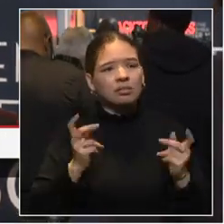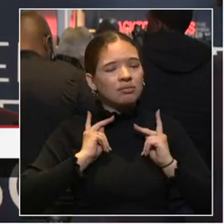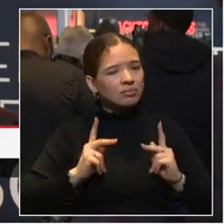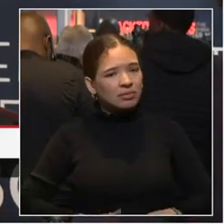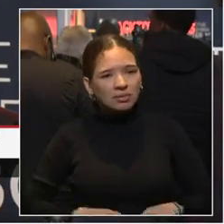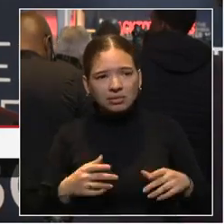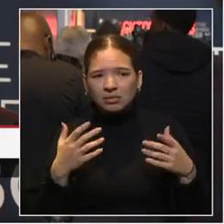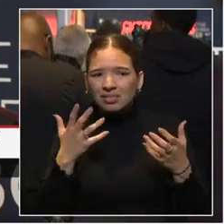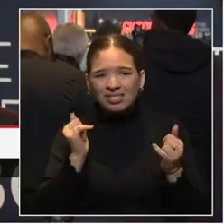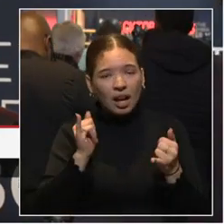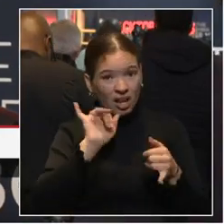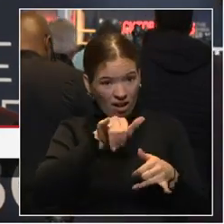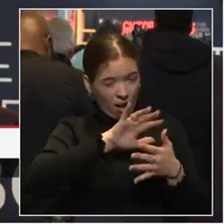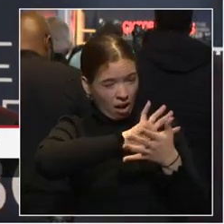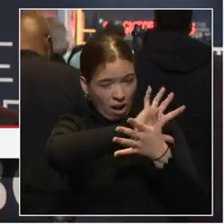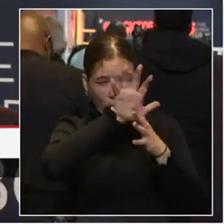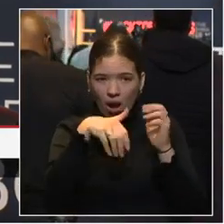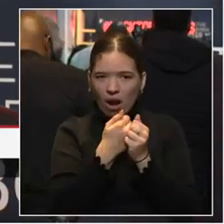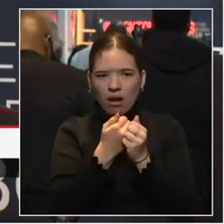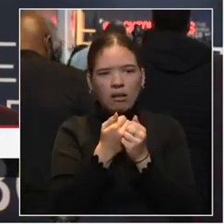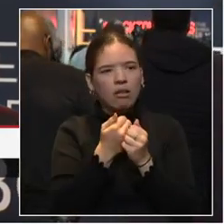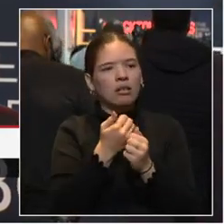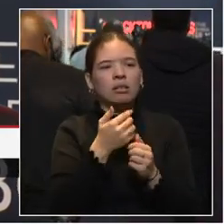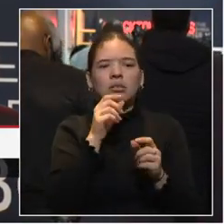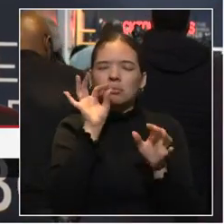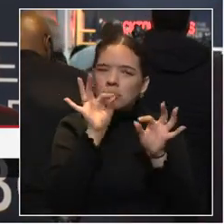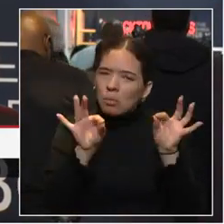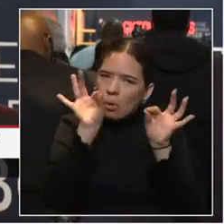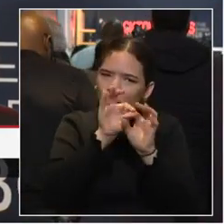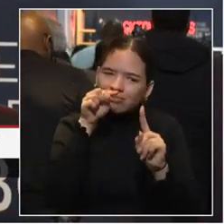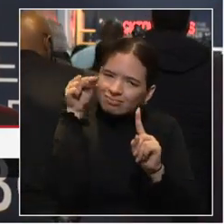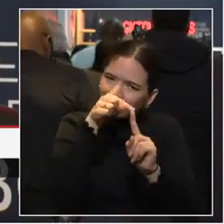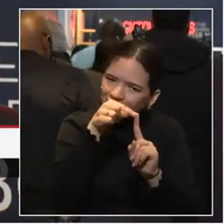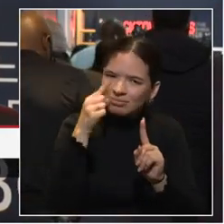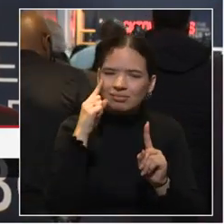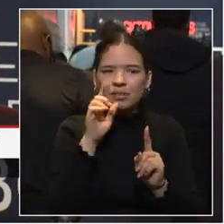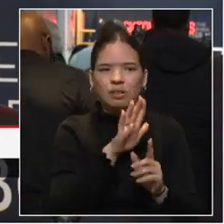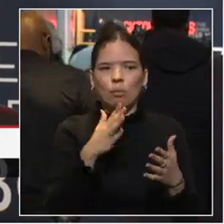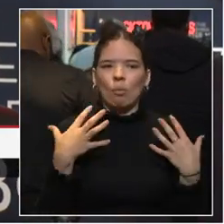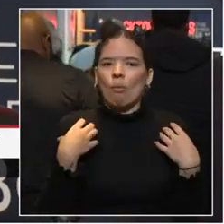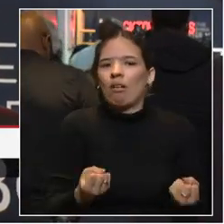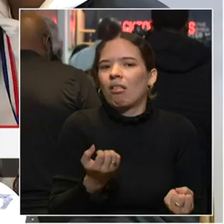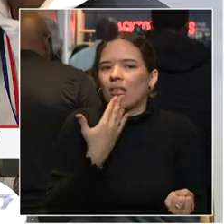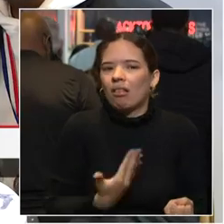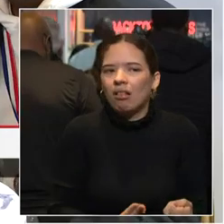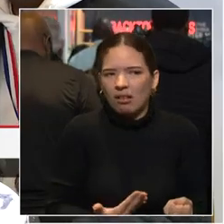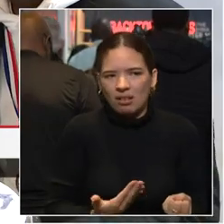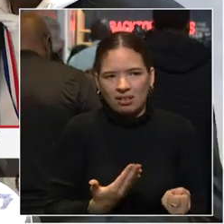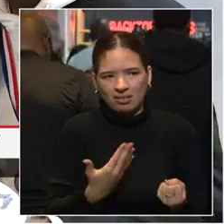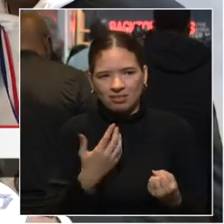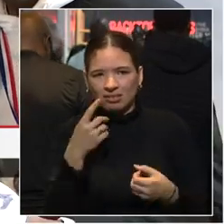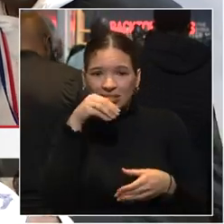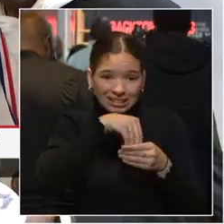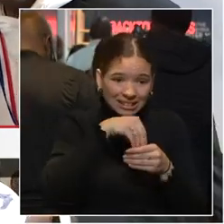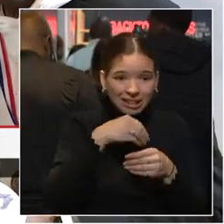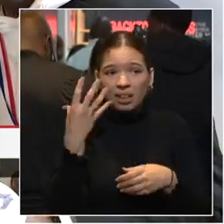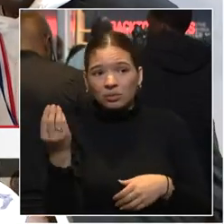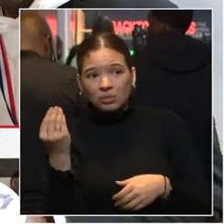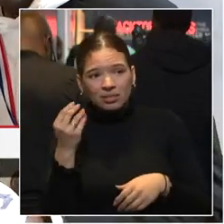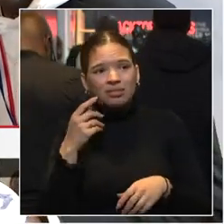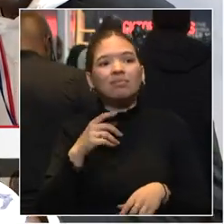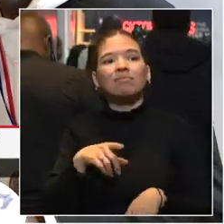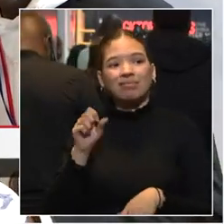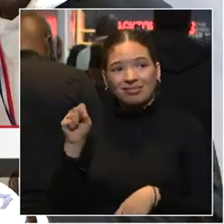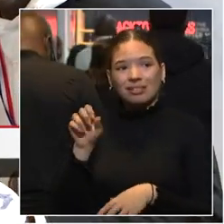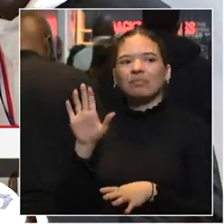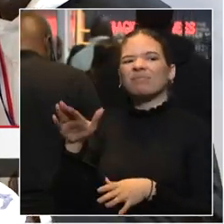part in you being your best you beyond the workplace and in the workplace. Well, it looks like we're out of time here, folks. So, Mayor